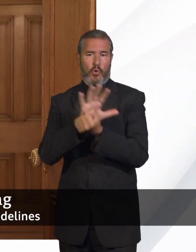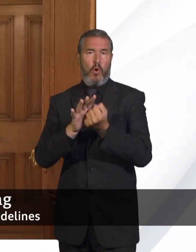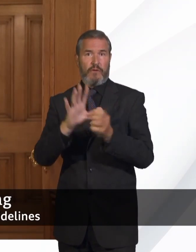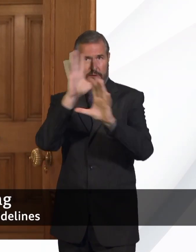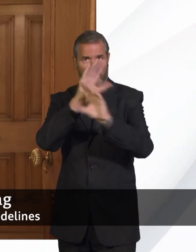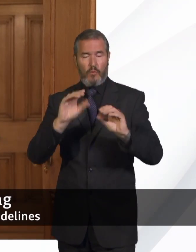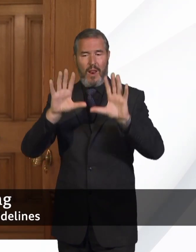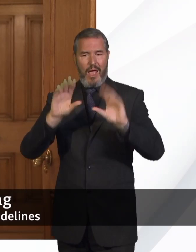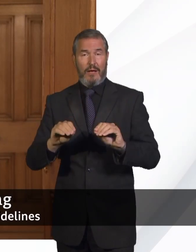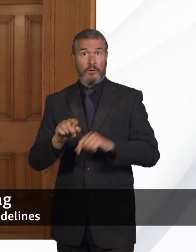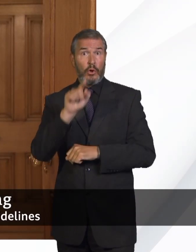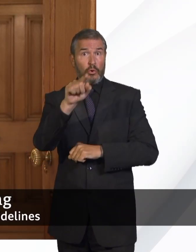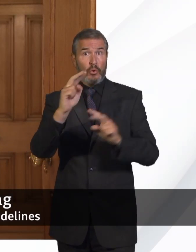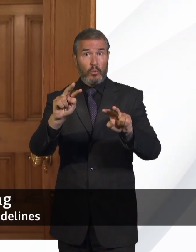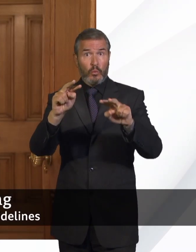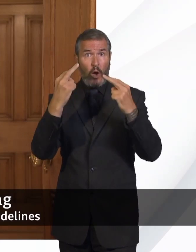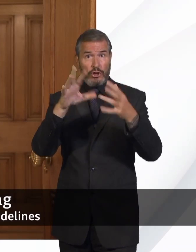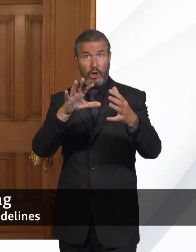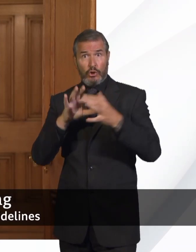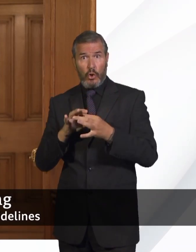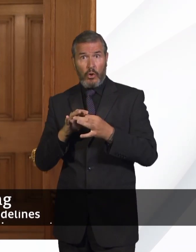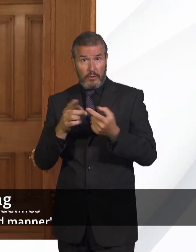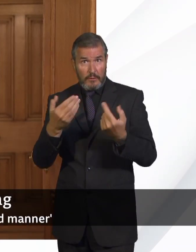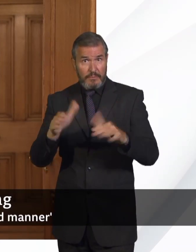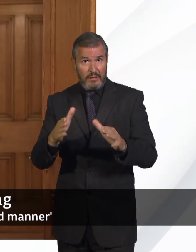conference. Thank you all very much for joining us.